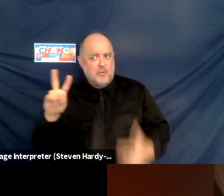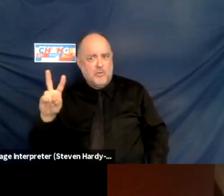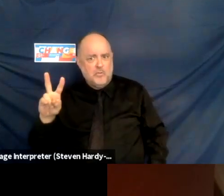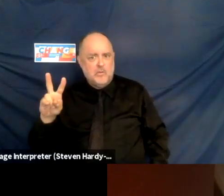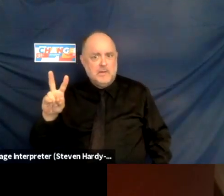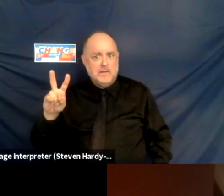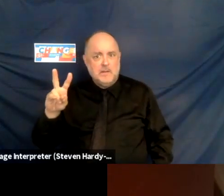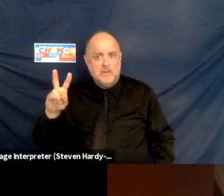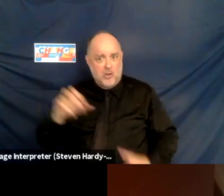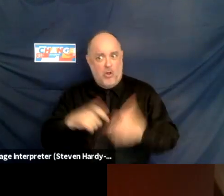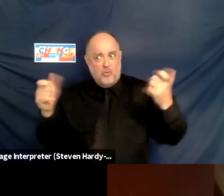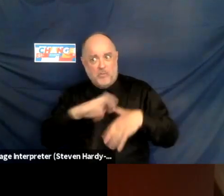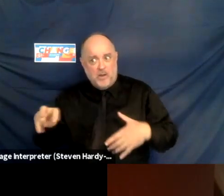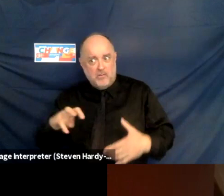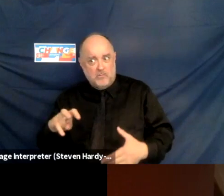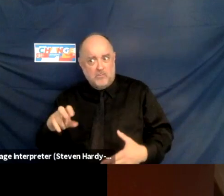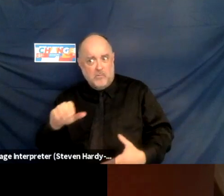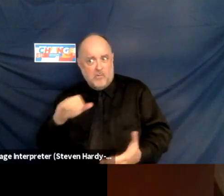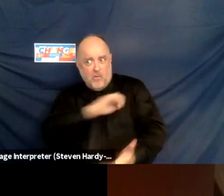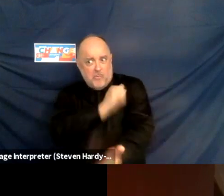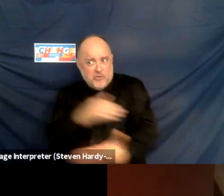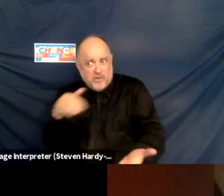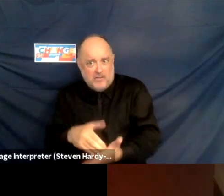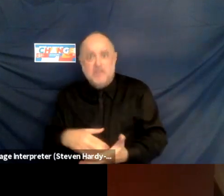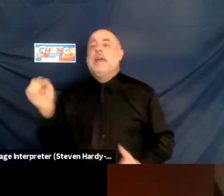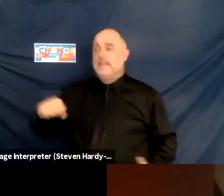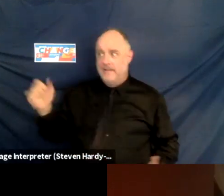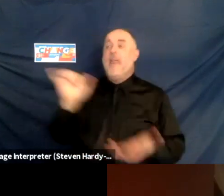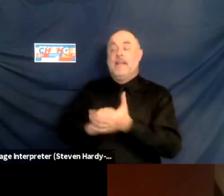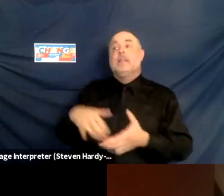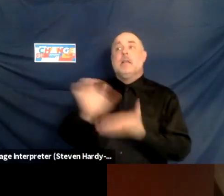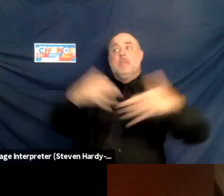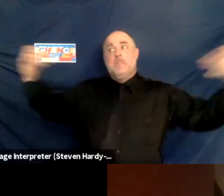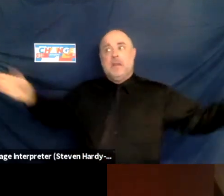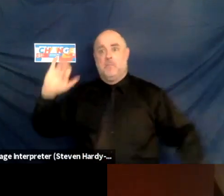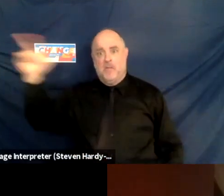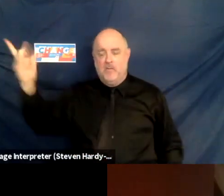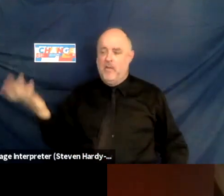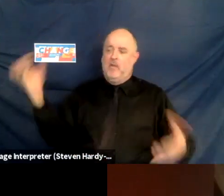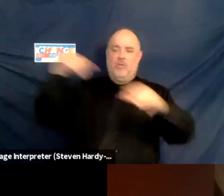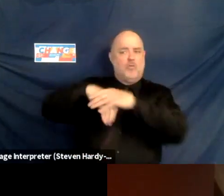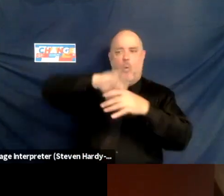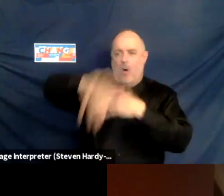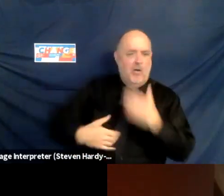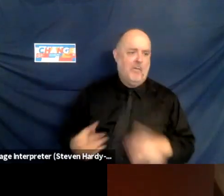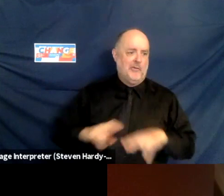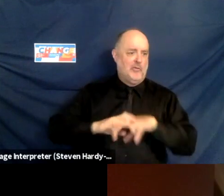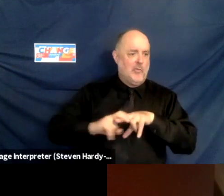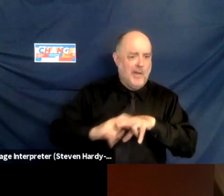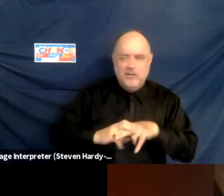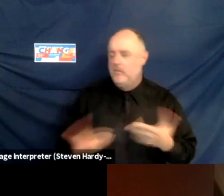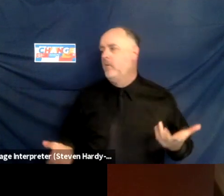is yes. The larger transportation reauthorization is the big bill. It includes all the transit programs. It includes the